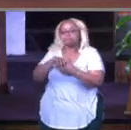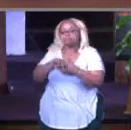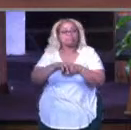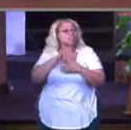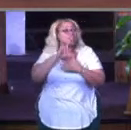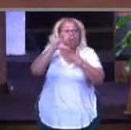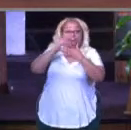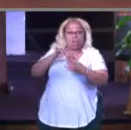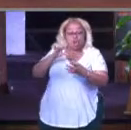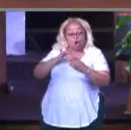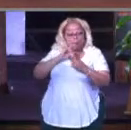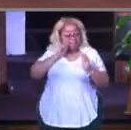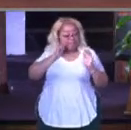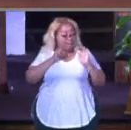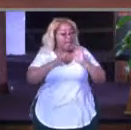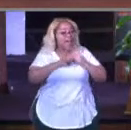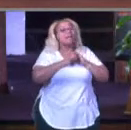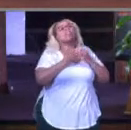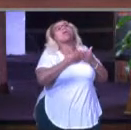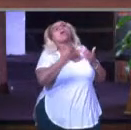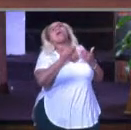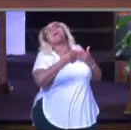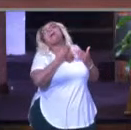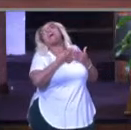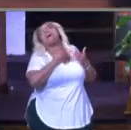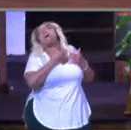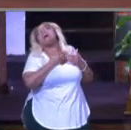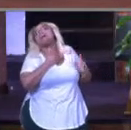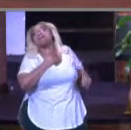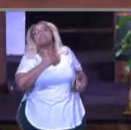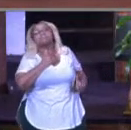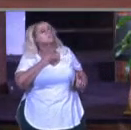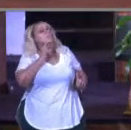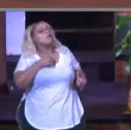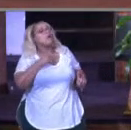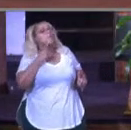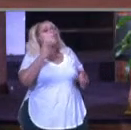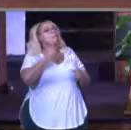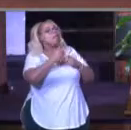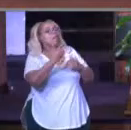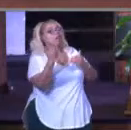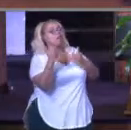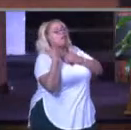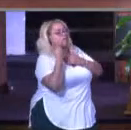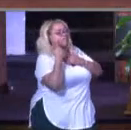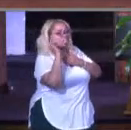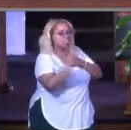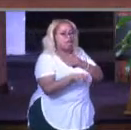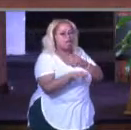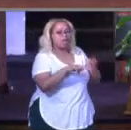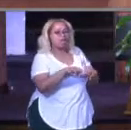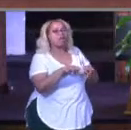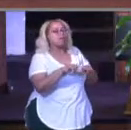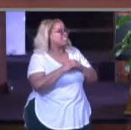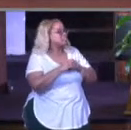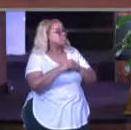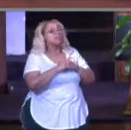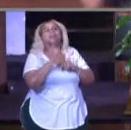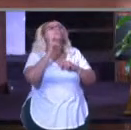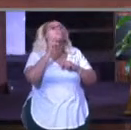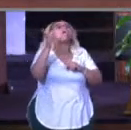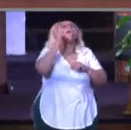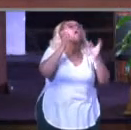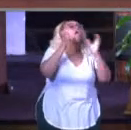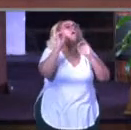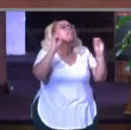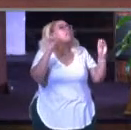make a comment in the shadows is easy. Nobody will hold you accountable for it because they